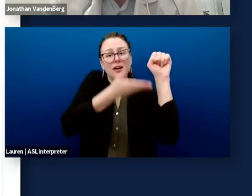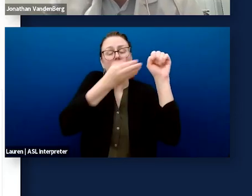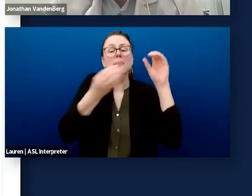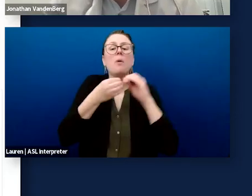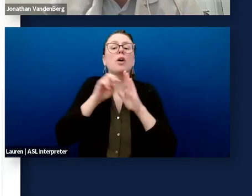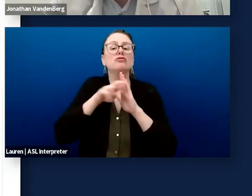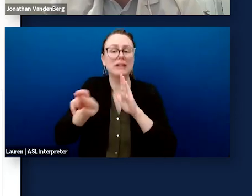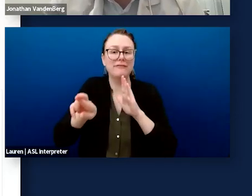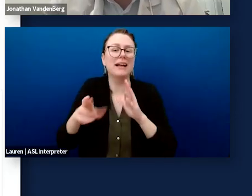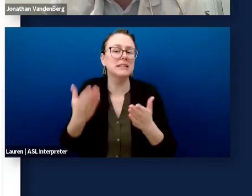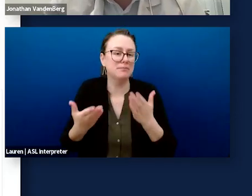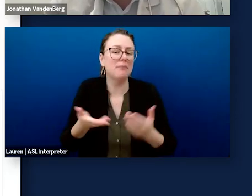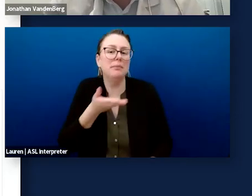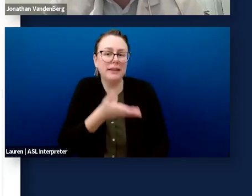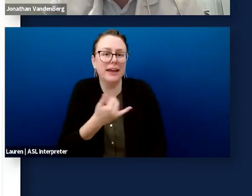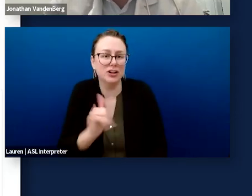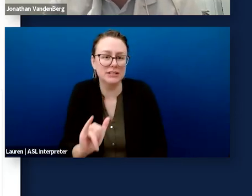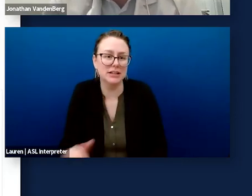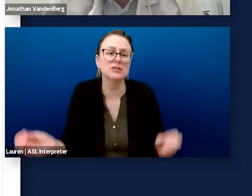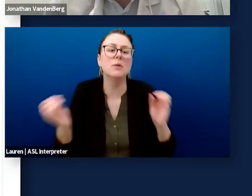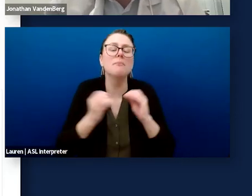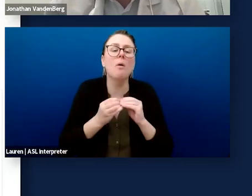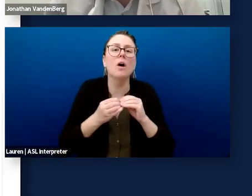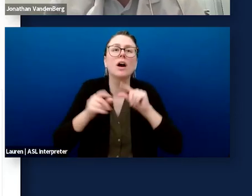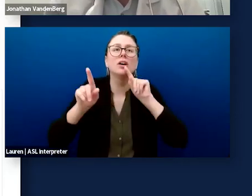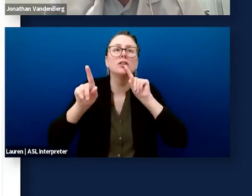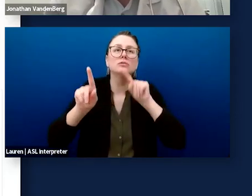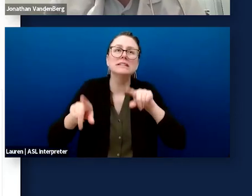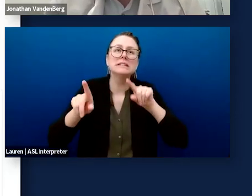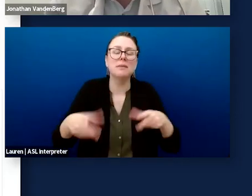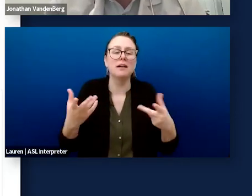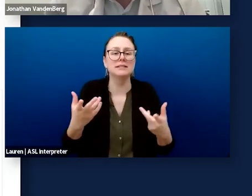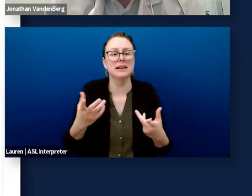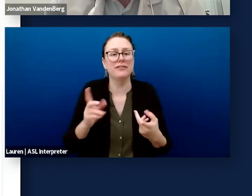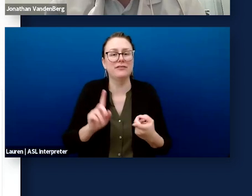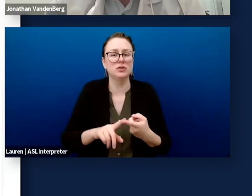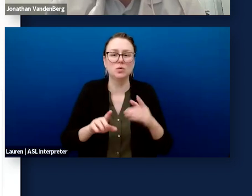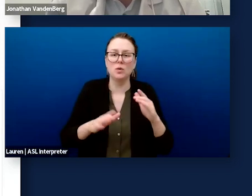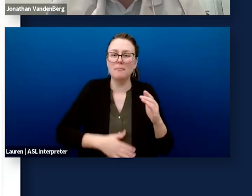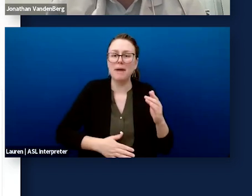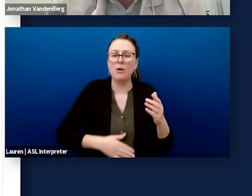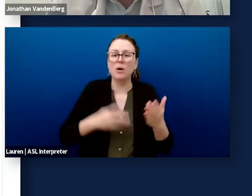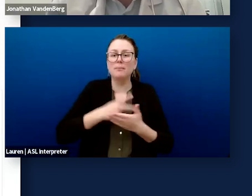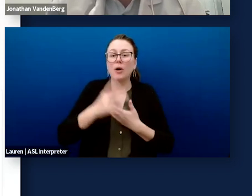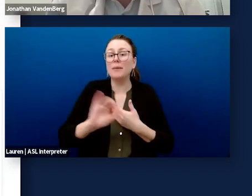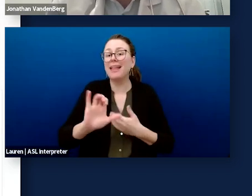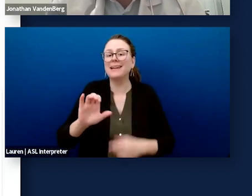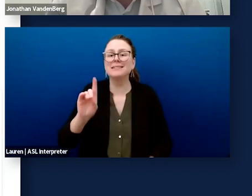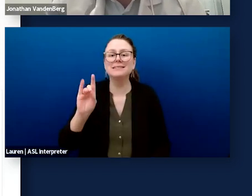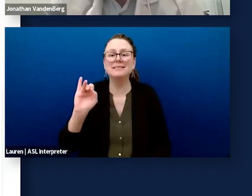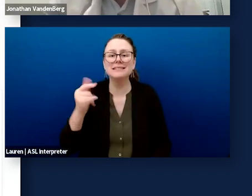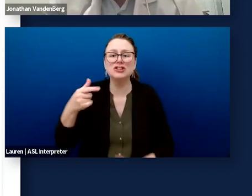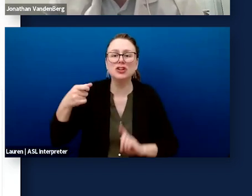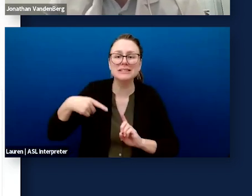intact. And so the more responsive you are to some of the bowel program, like say your digital